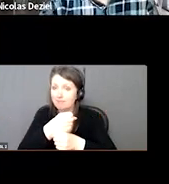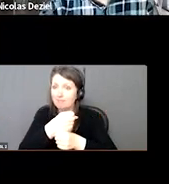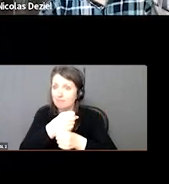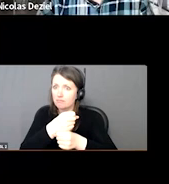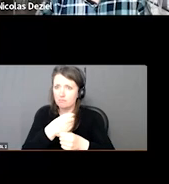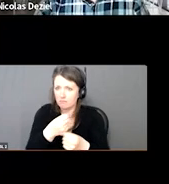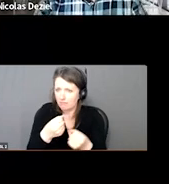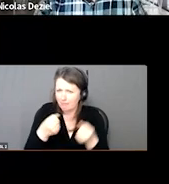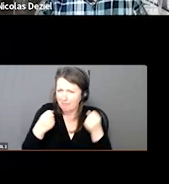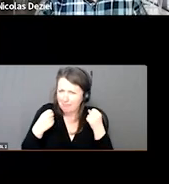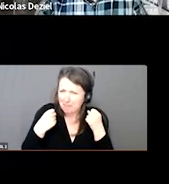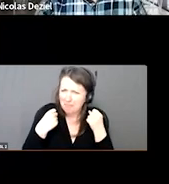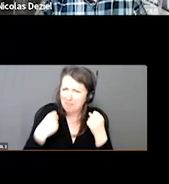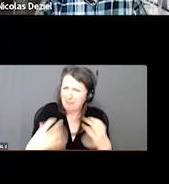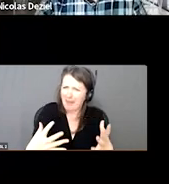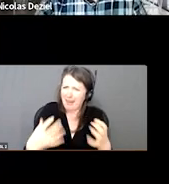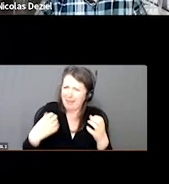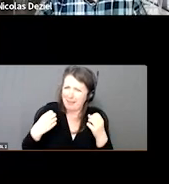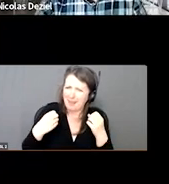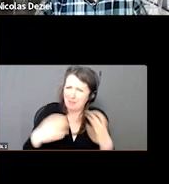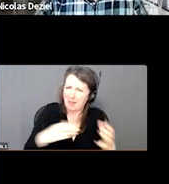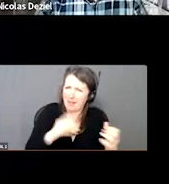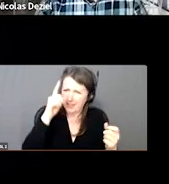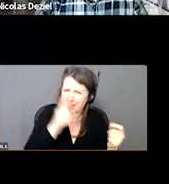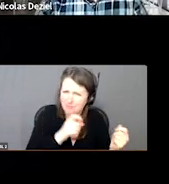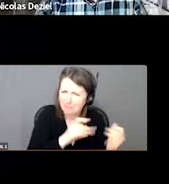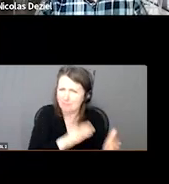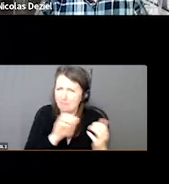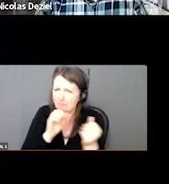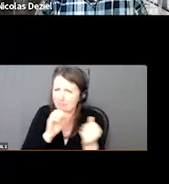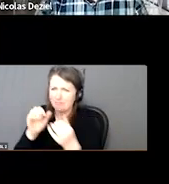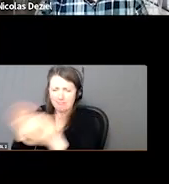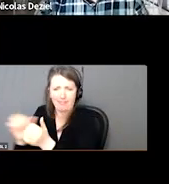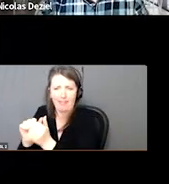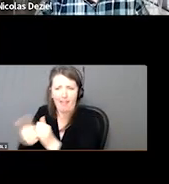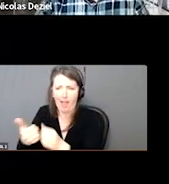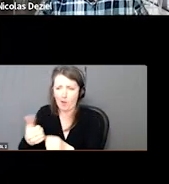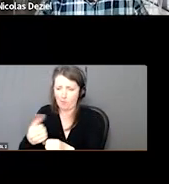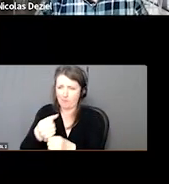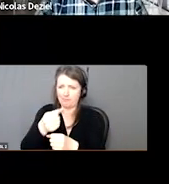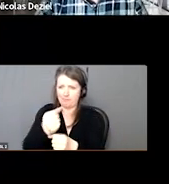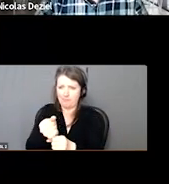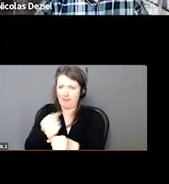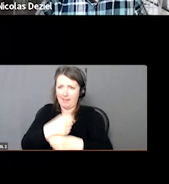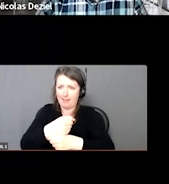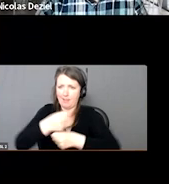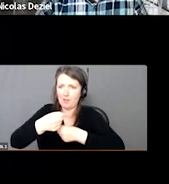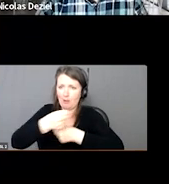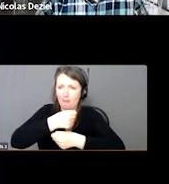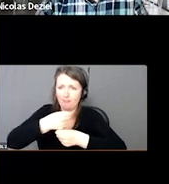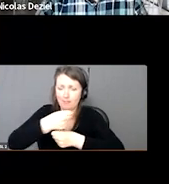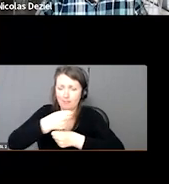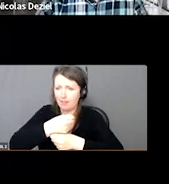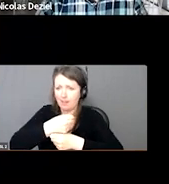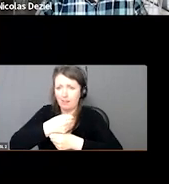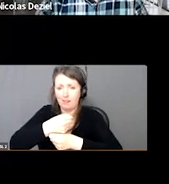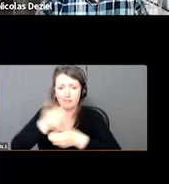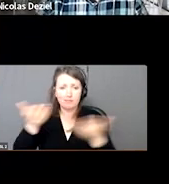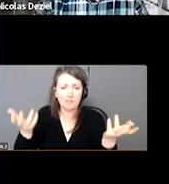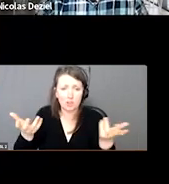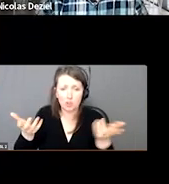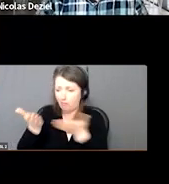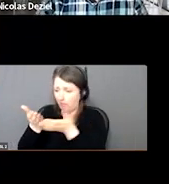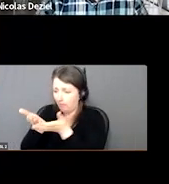make cup of coffee. You could do it with those single serve coffee pod machines with a filter. There's